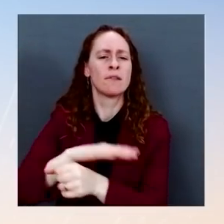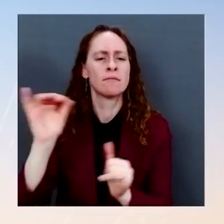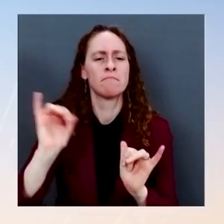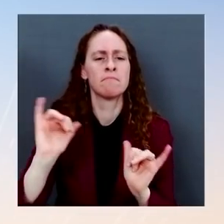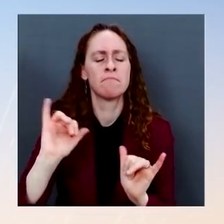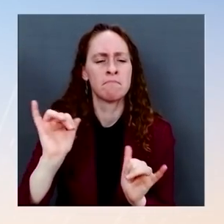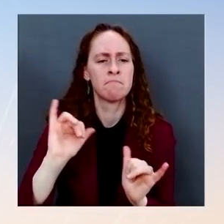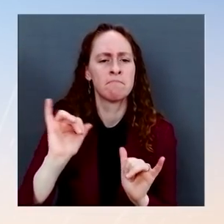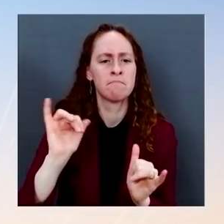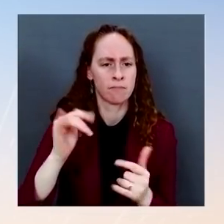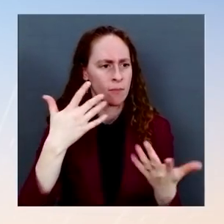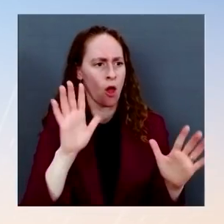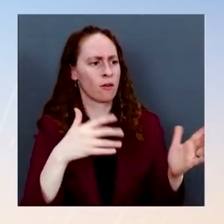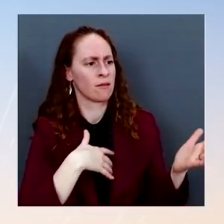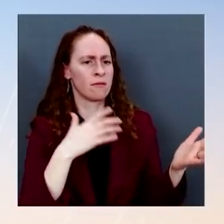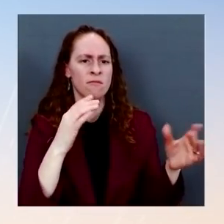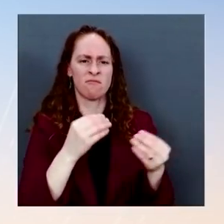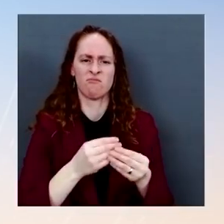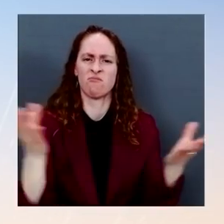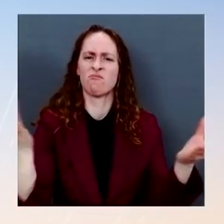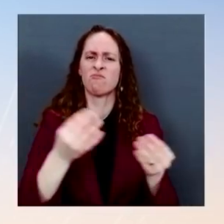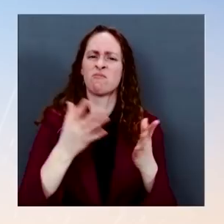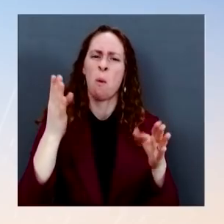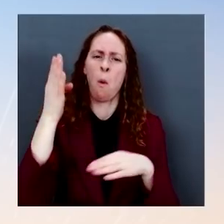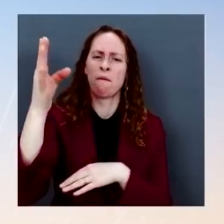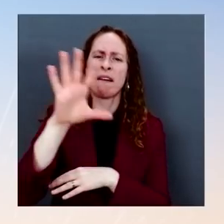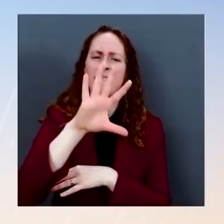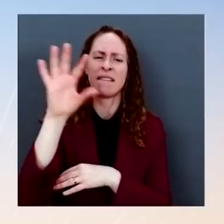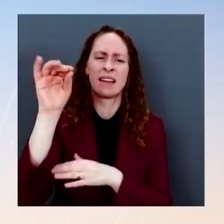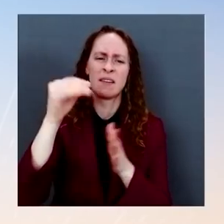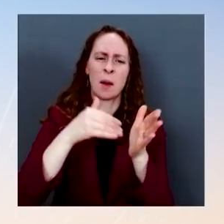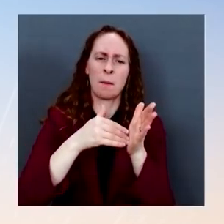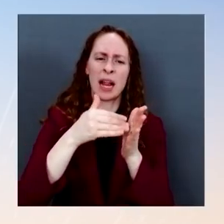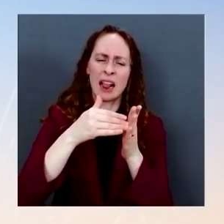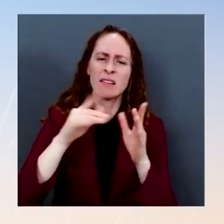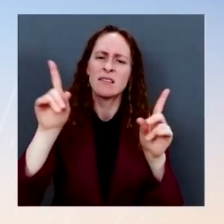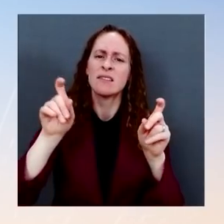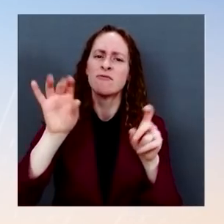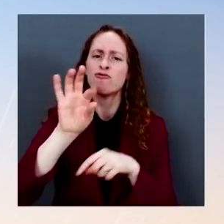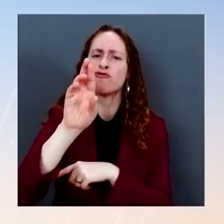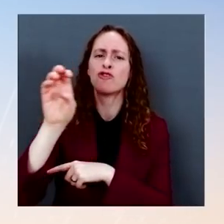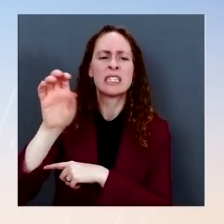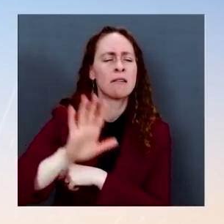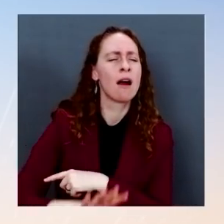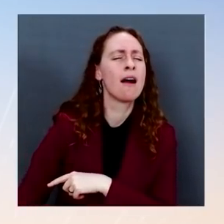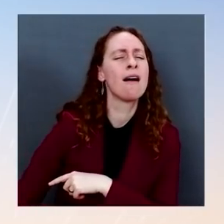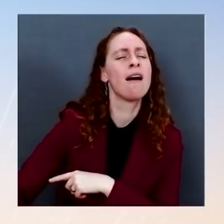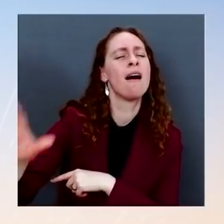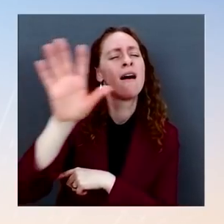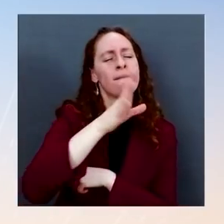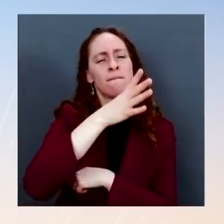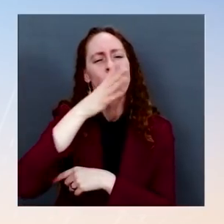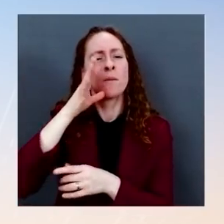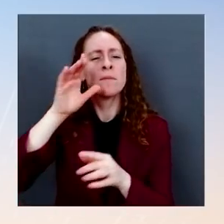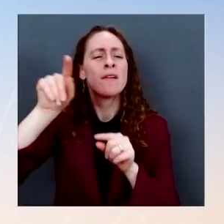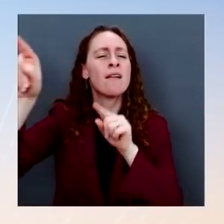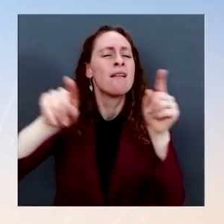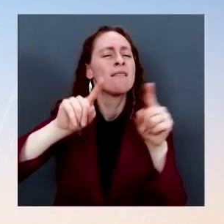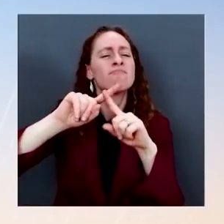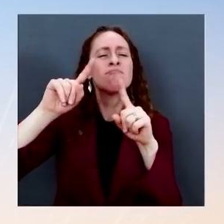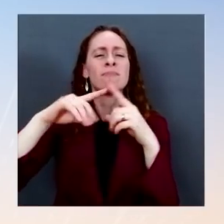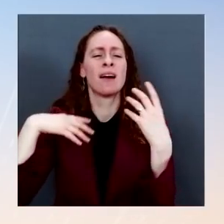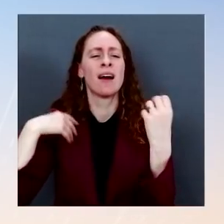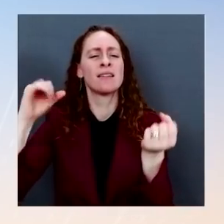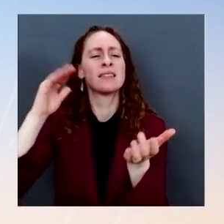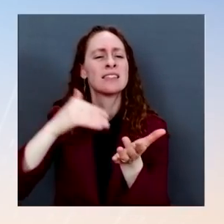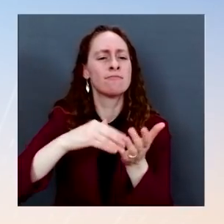health sites. There are 20,000 free testing sites across the country, and we are going to continue to build on that. And the president will talk about